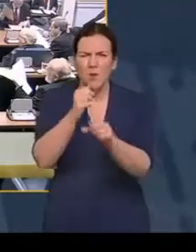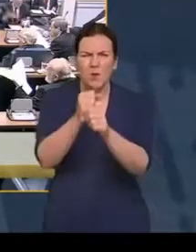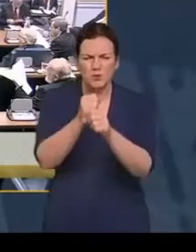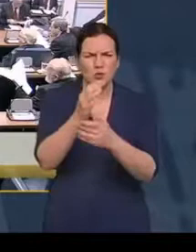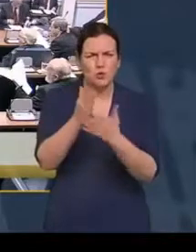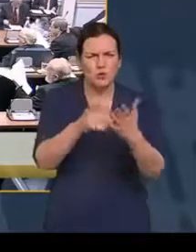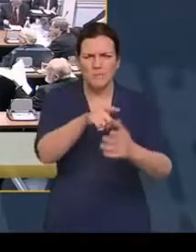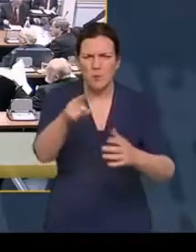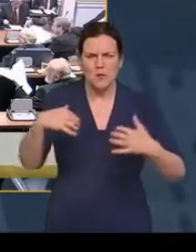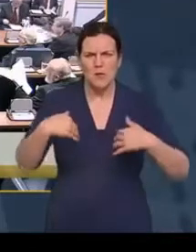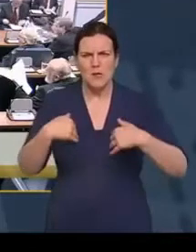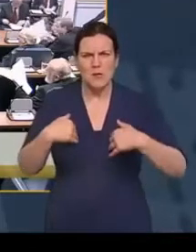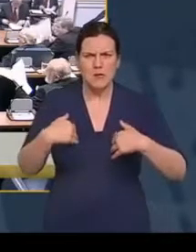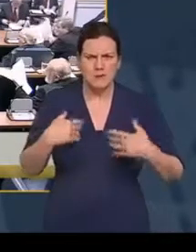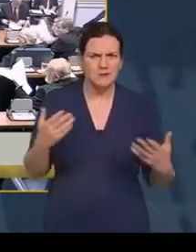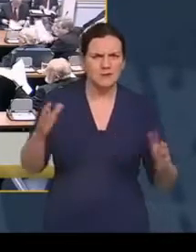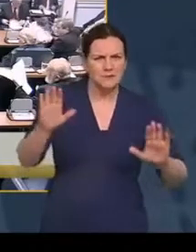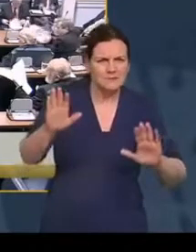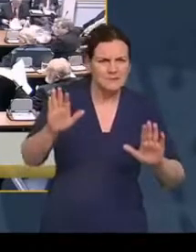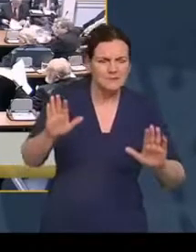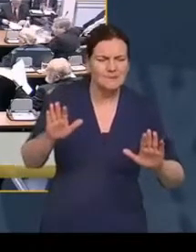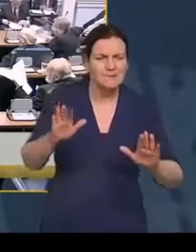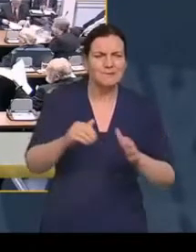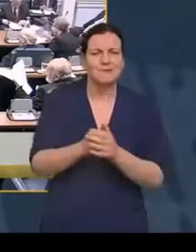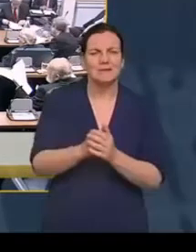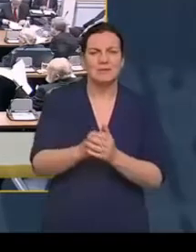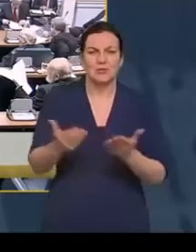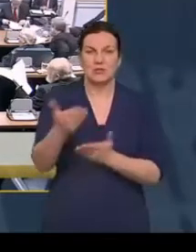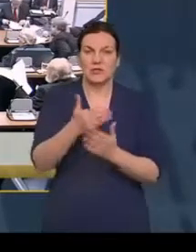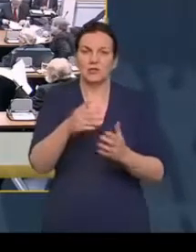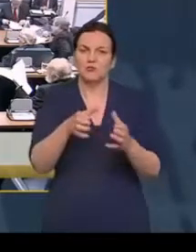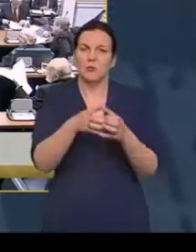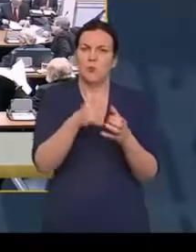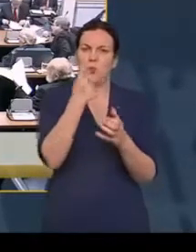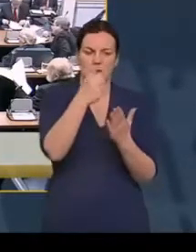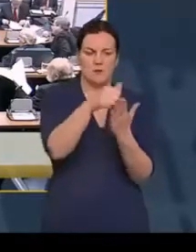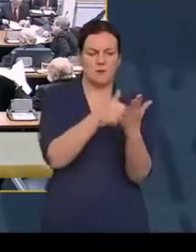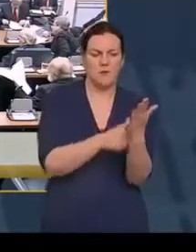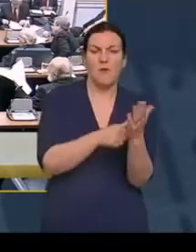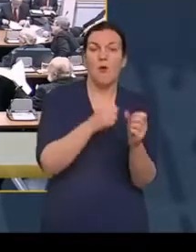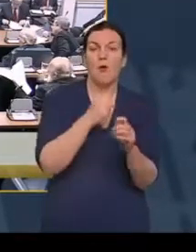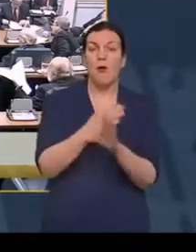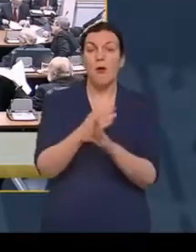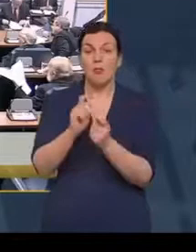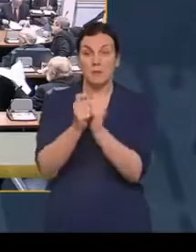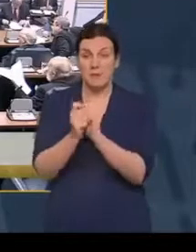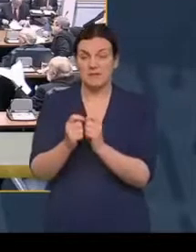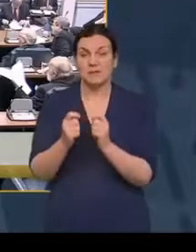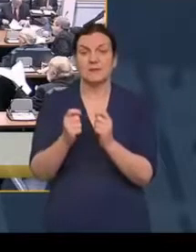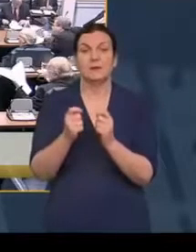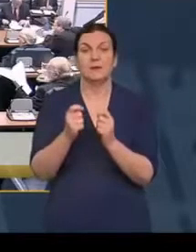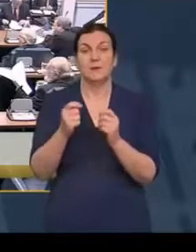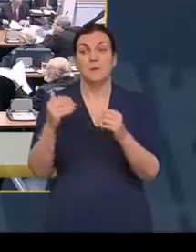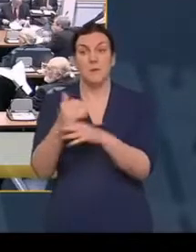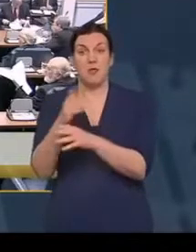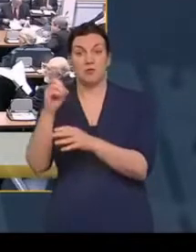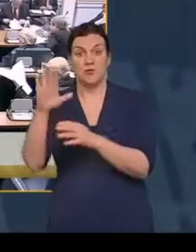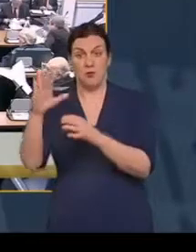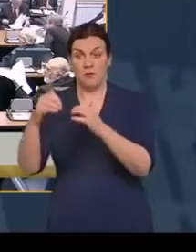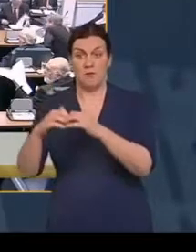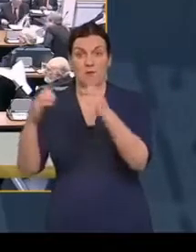No, hold on a second. No, you were very anxious for... Yeah. We're discussing Group 1, which is every amendment made by the Dáil, excluding